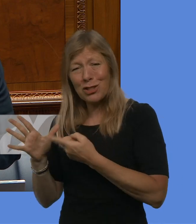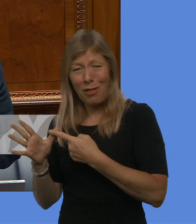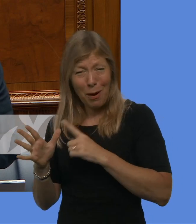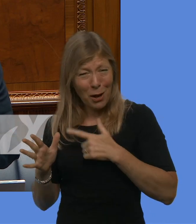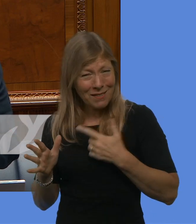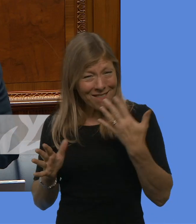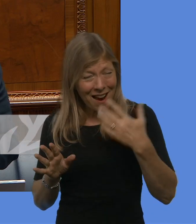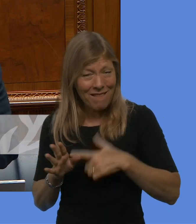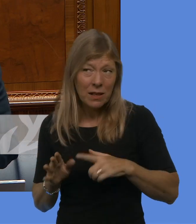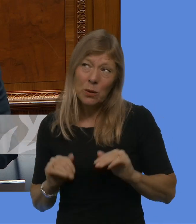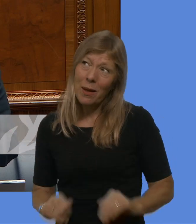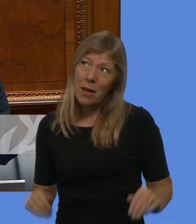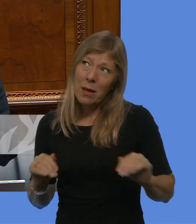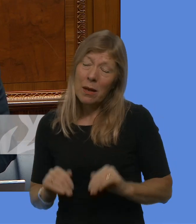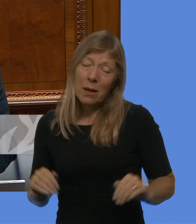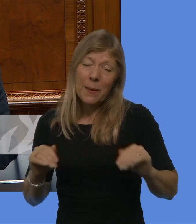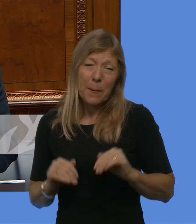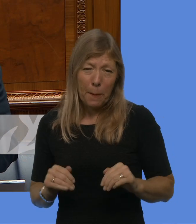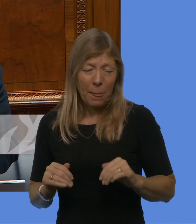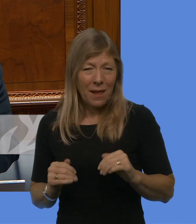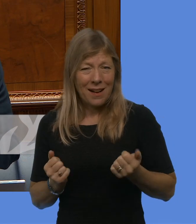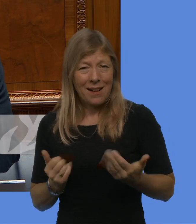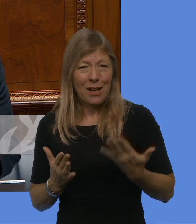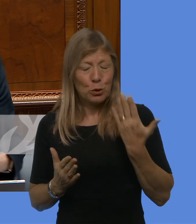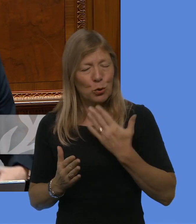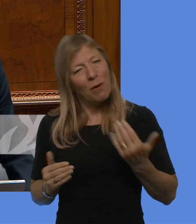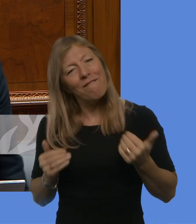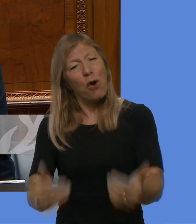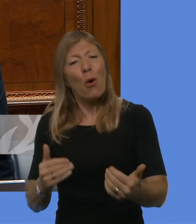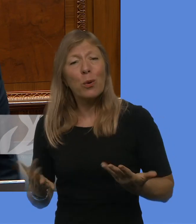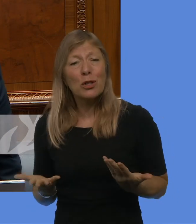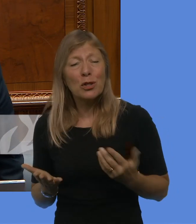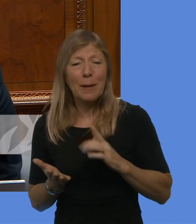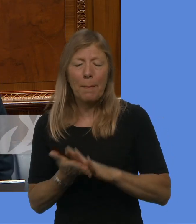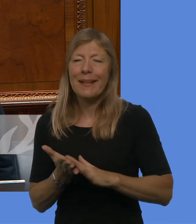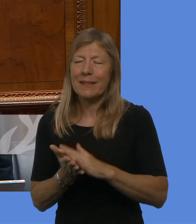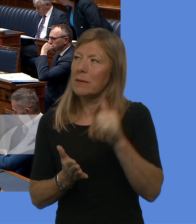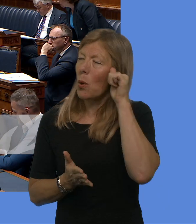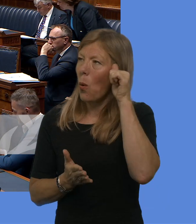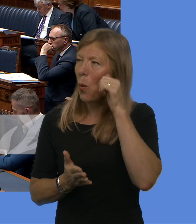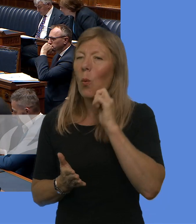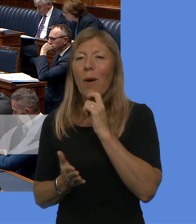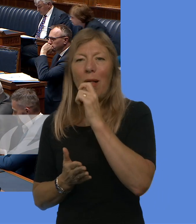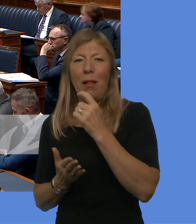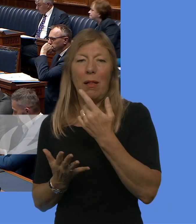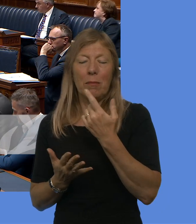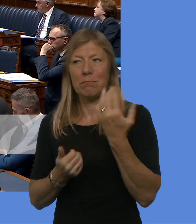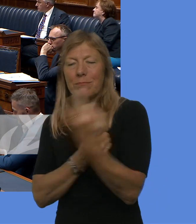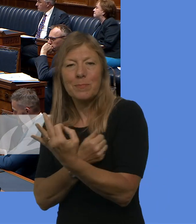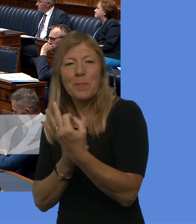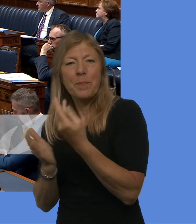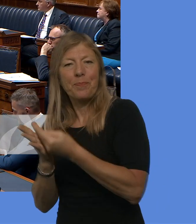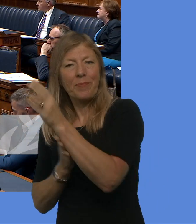frame and allow schools to proceed to the point where they are eligible for funding? Minister. Well, Mr Speaker,